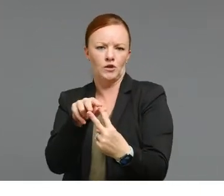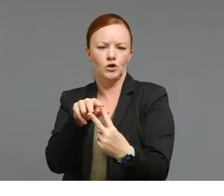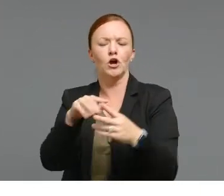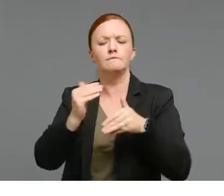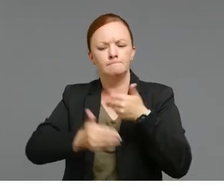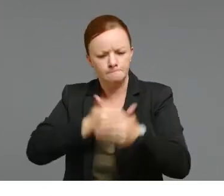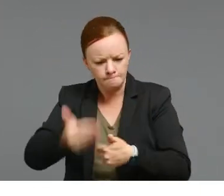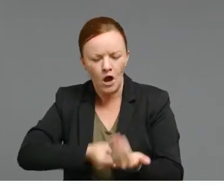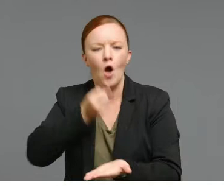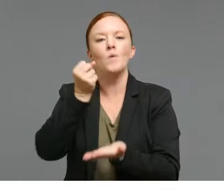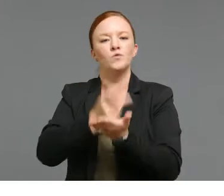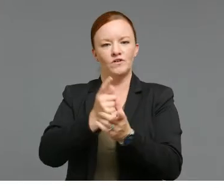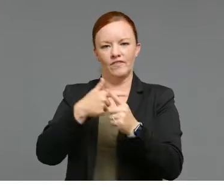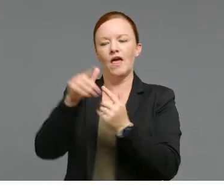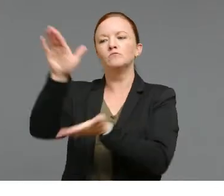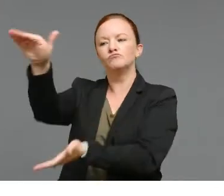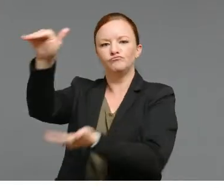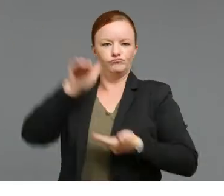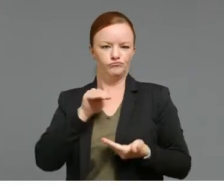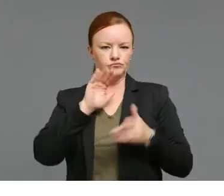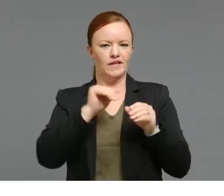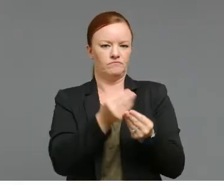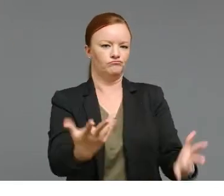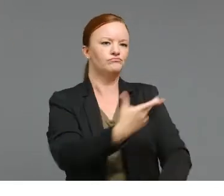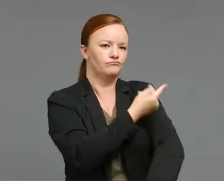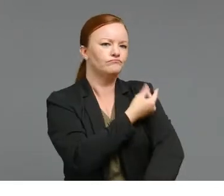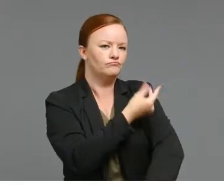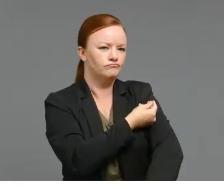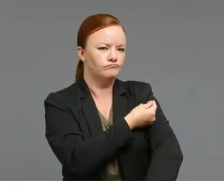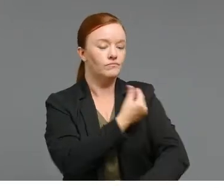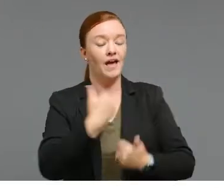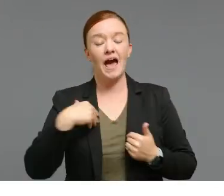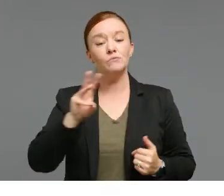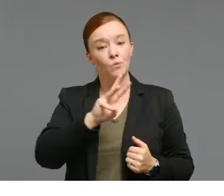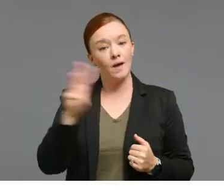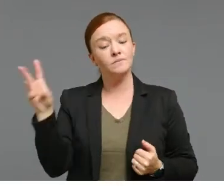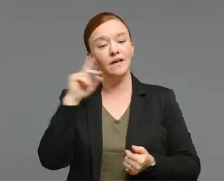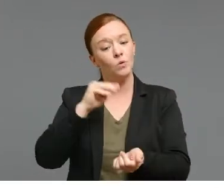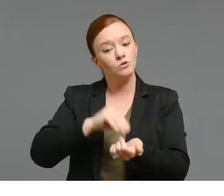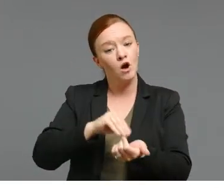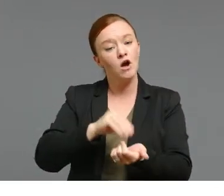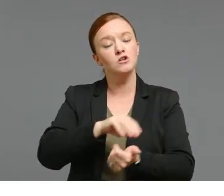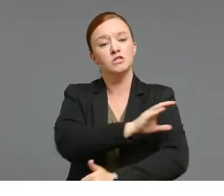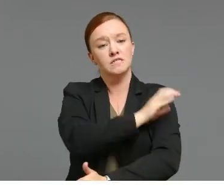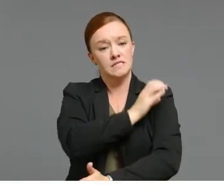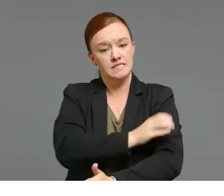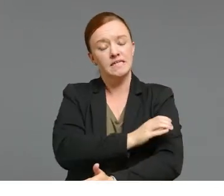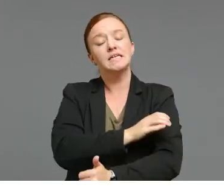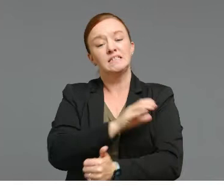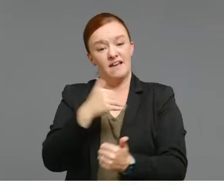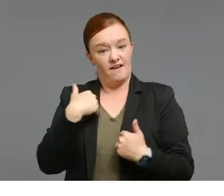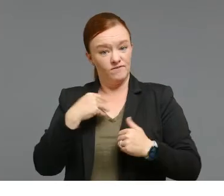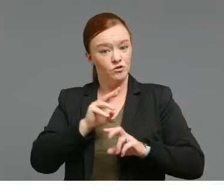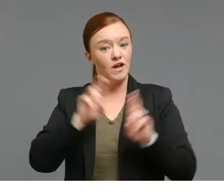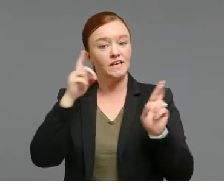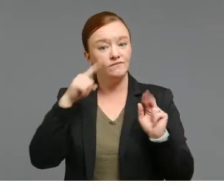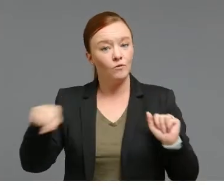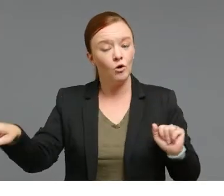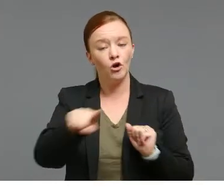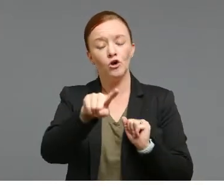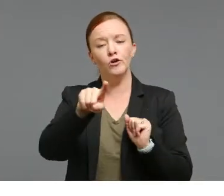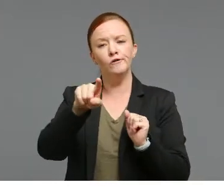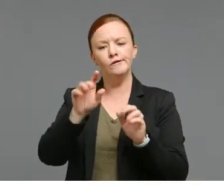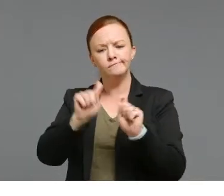an entire website that will help providers become vaccine ready and get onboarded to become